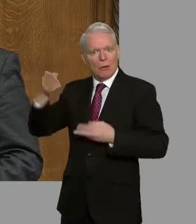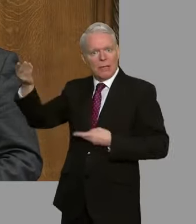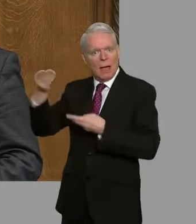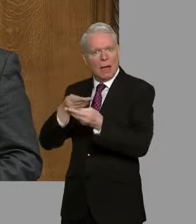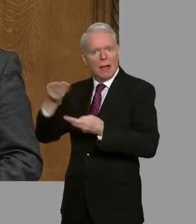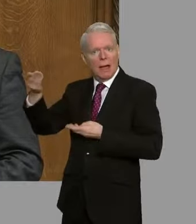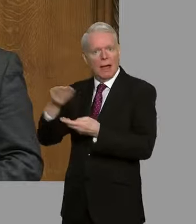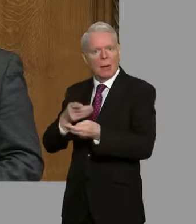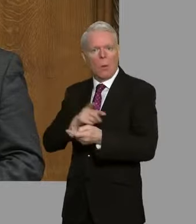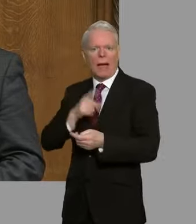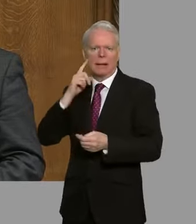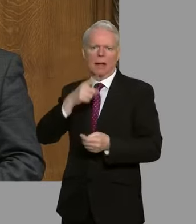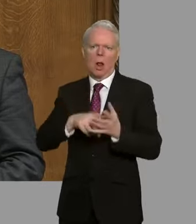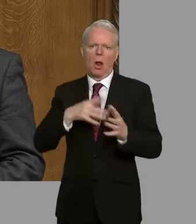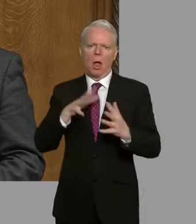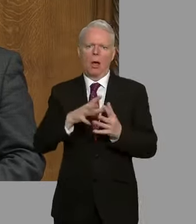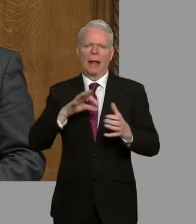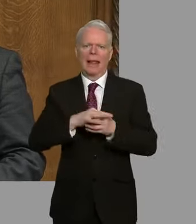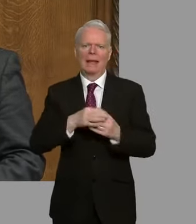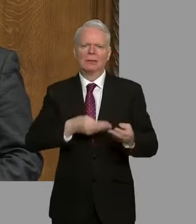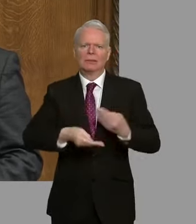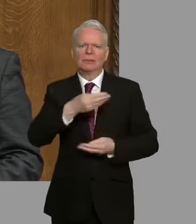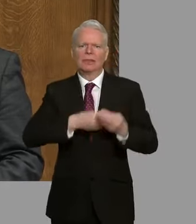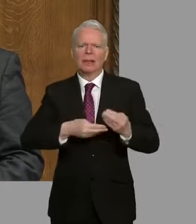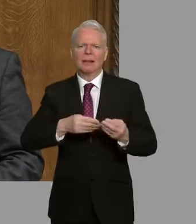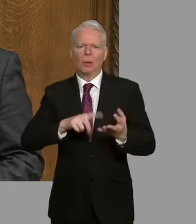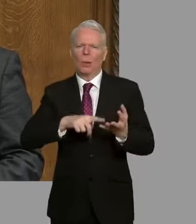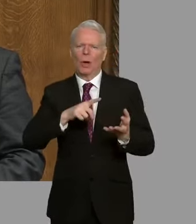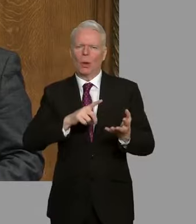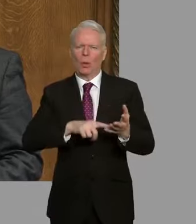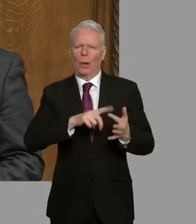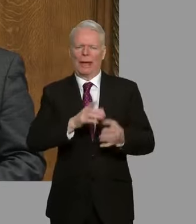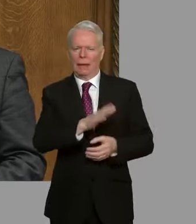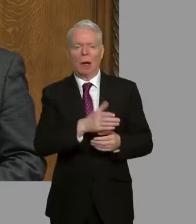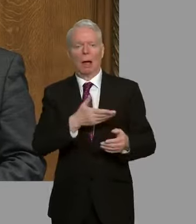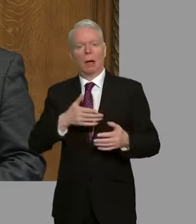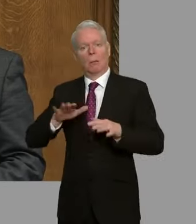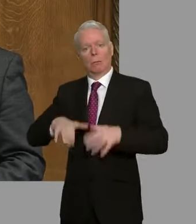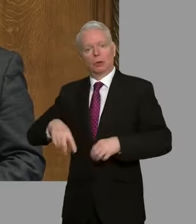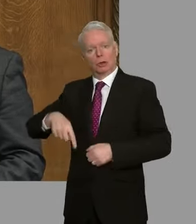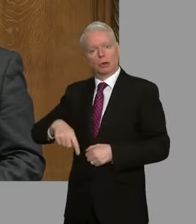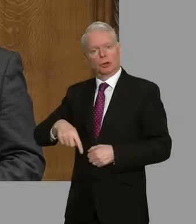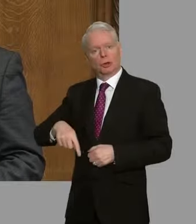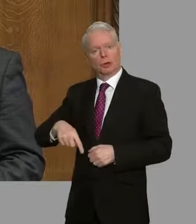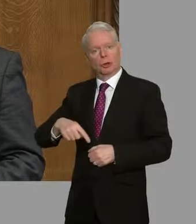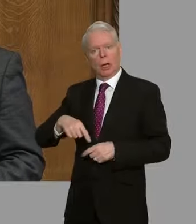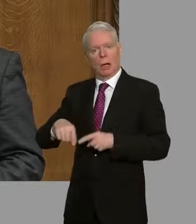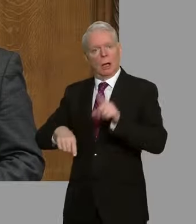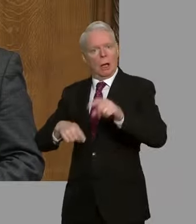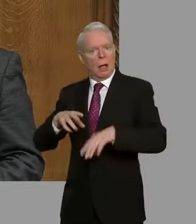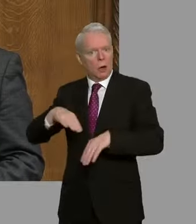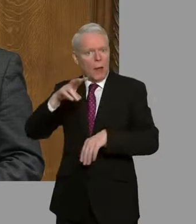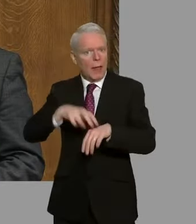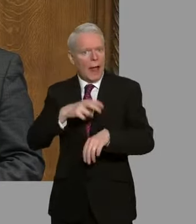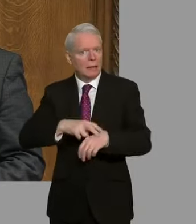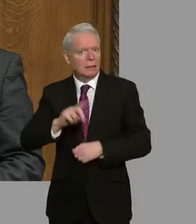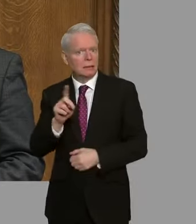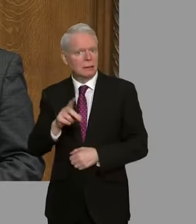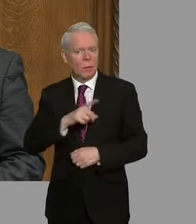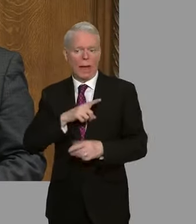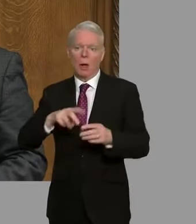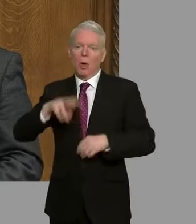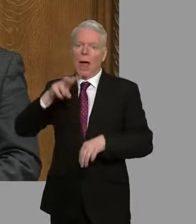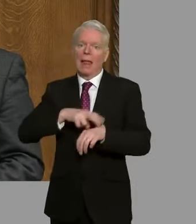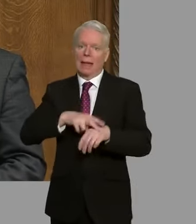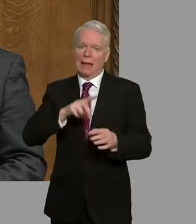the standards of those that can be imported are EU laws? How, in those circumstances, can a deal be obtained for the whole United